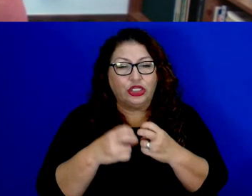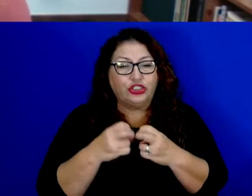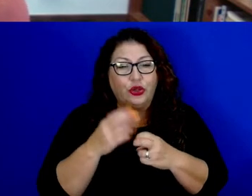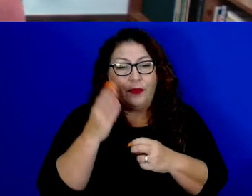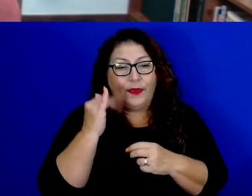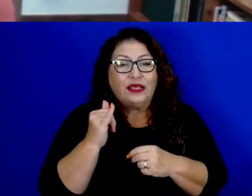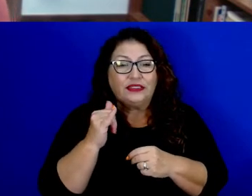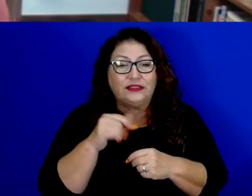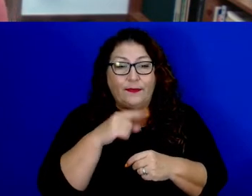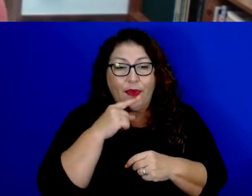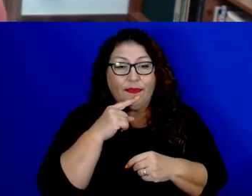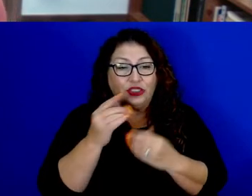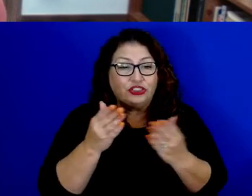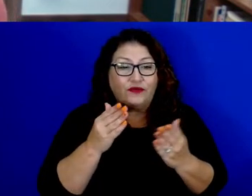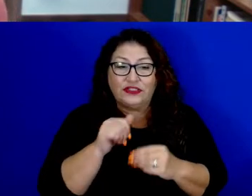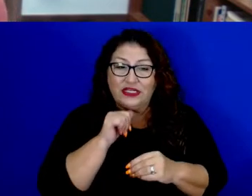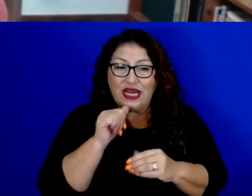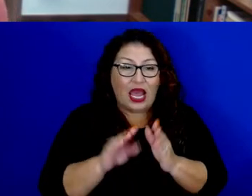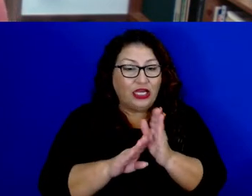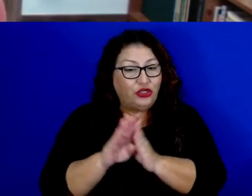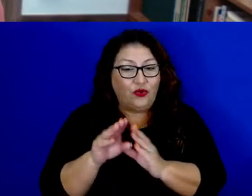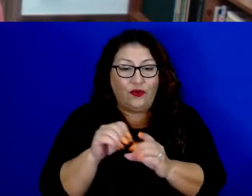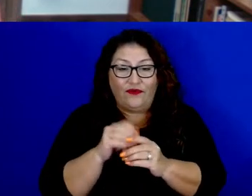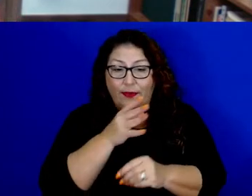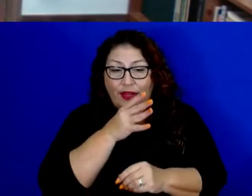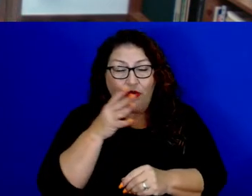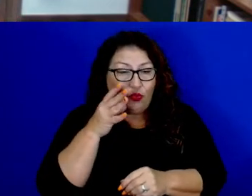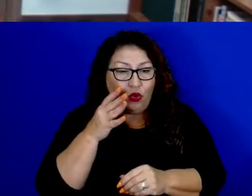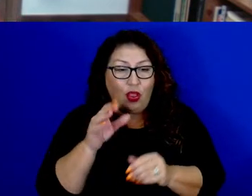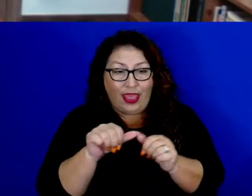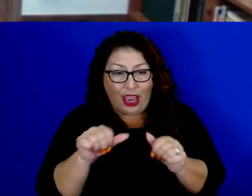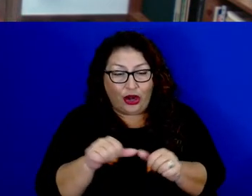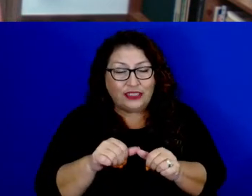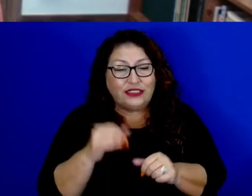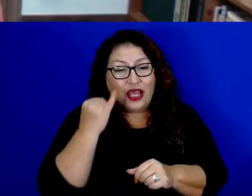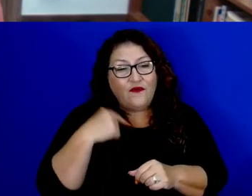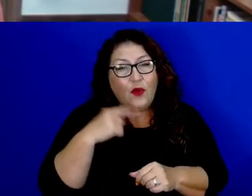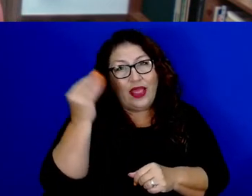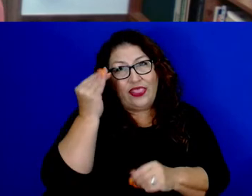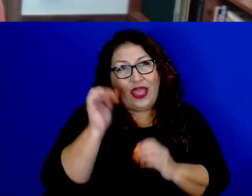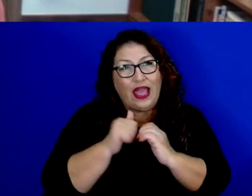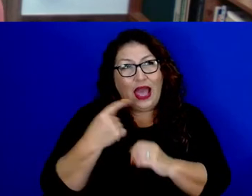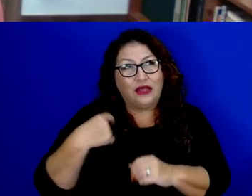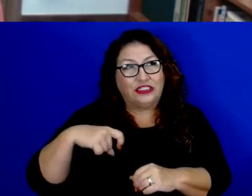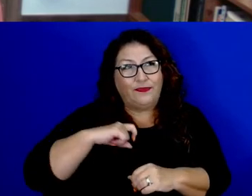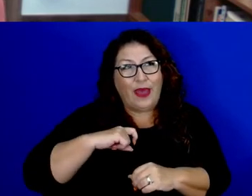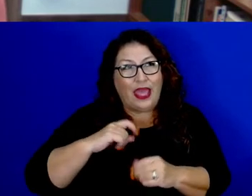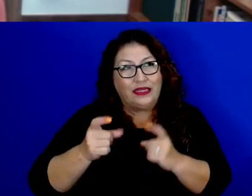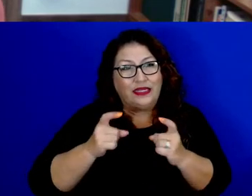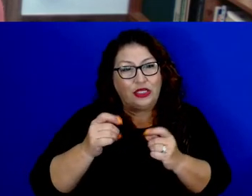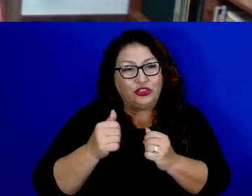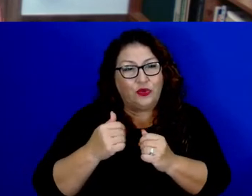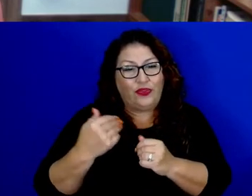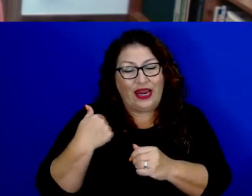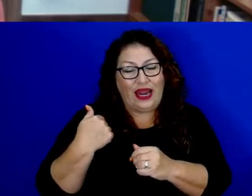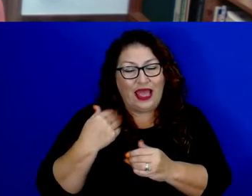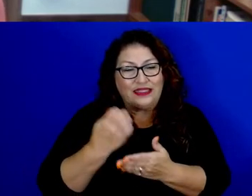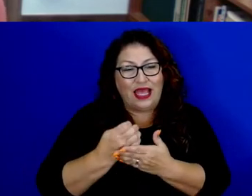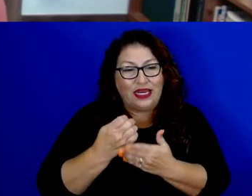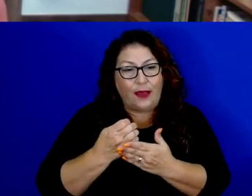so developed in rural areas. And if we think how Spain dealt with the last economical crisis in 10 years